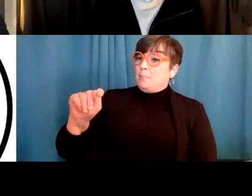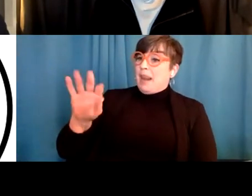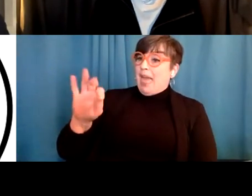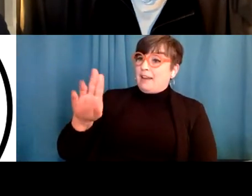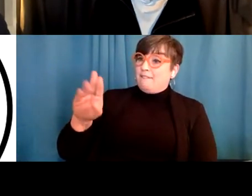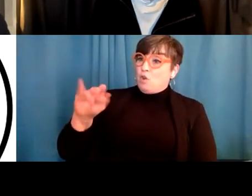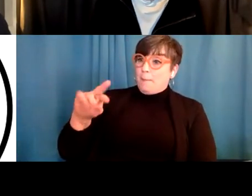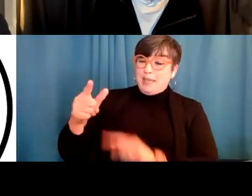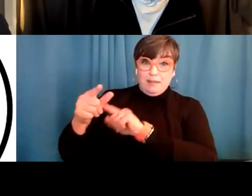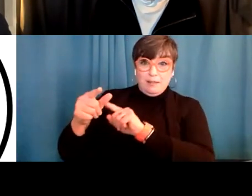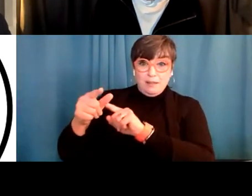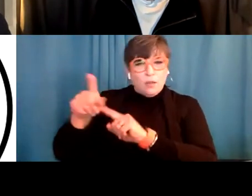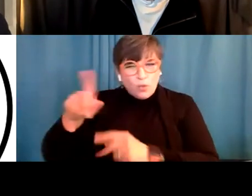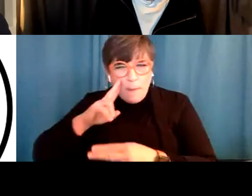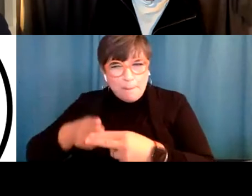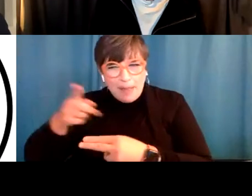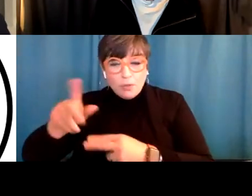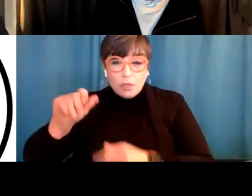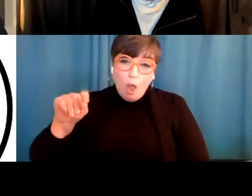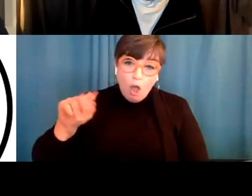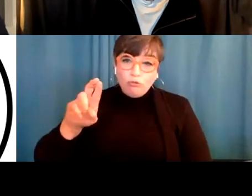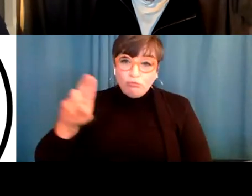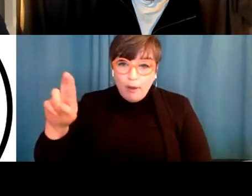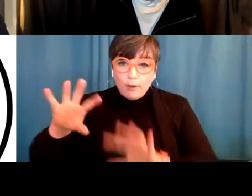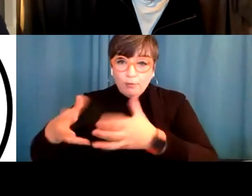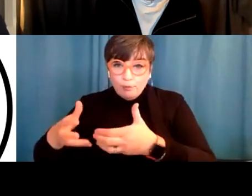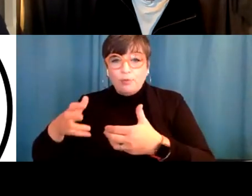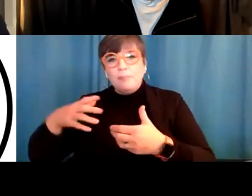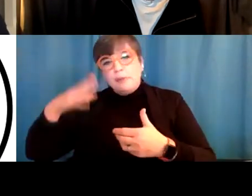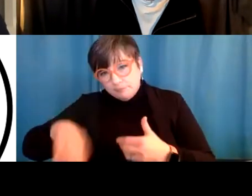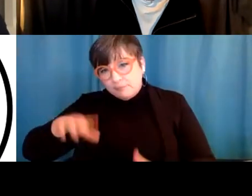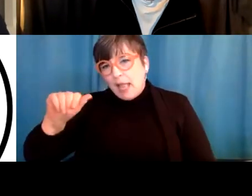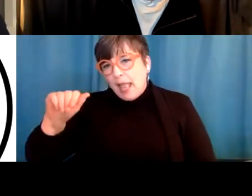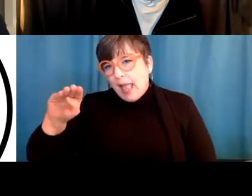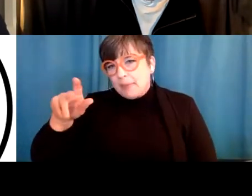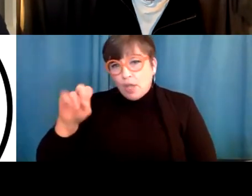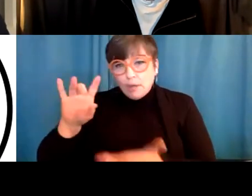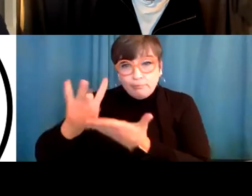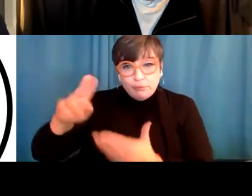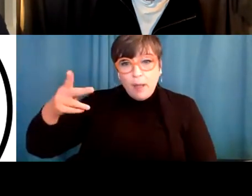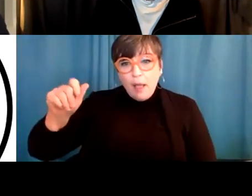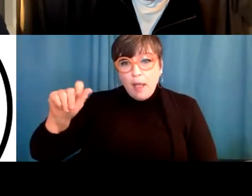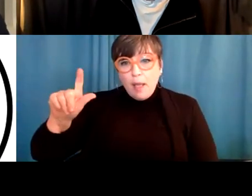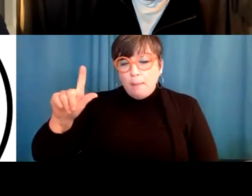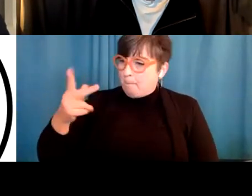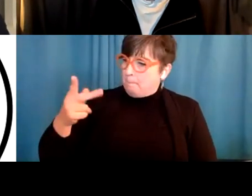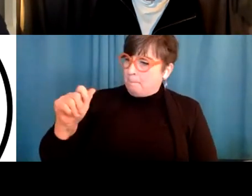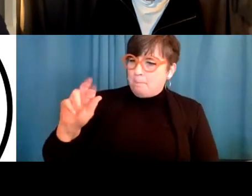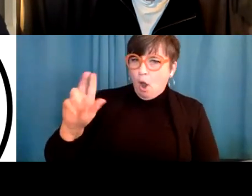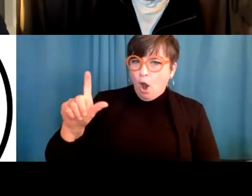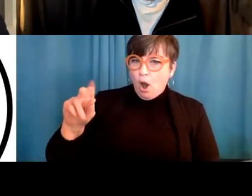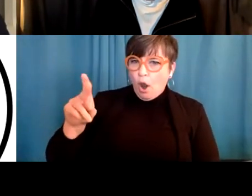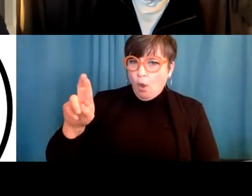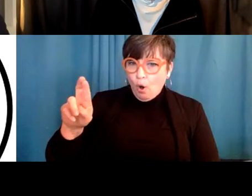I'm comfortable with Amazon kicking Parler off and Twitter kicking individuals off, but do we risk corporations being too comfortable controlling